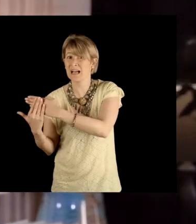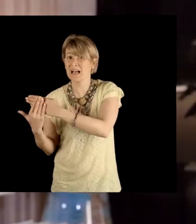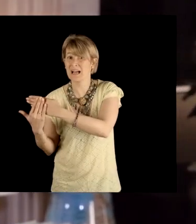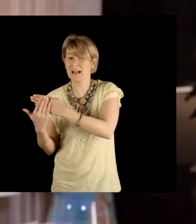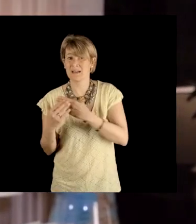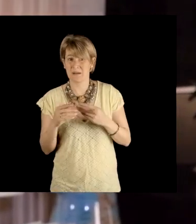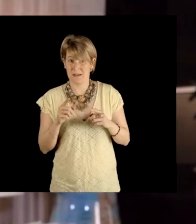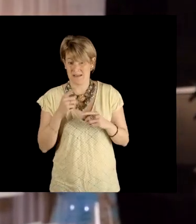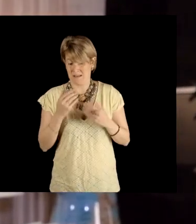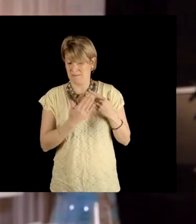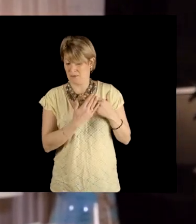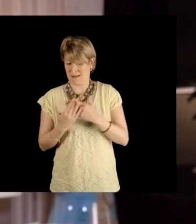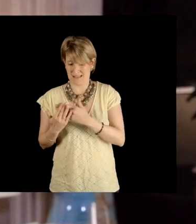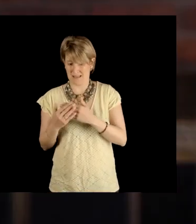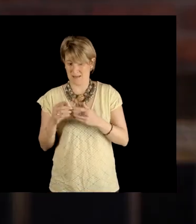comparison.